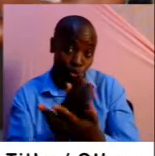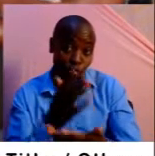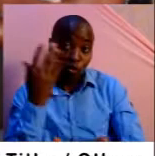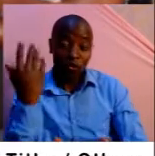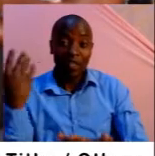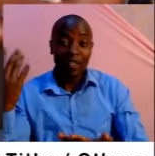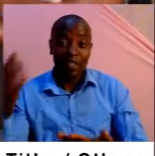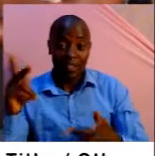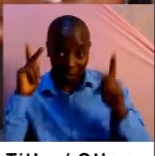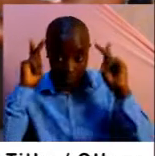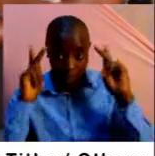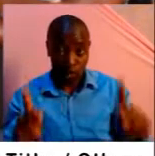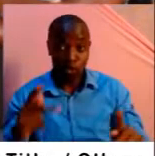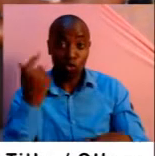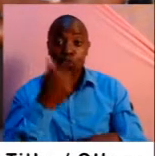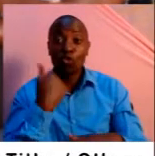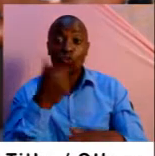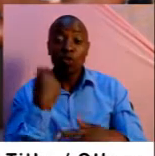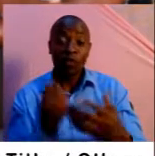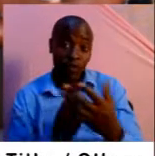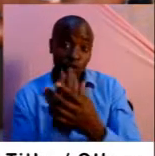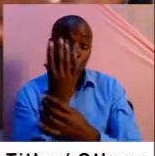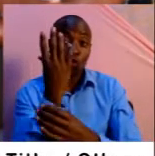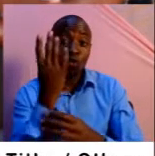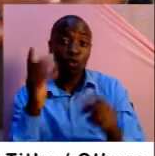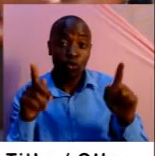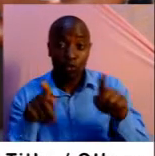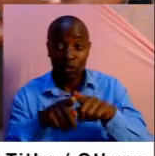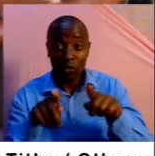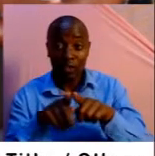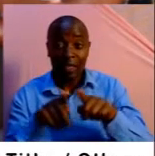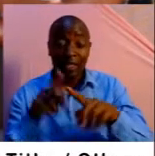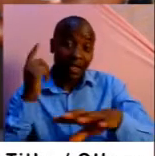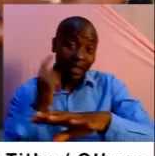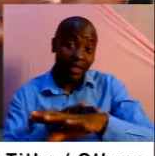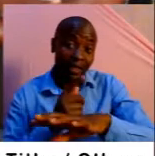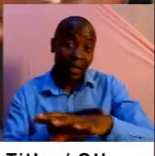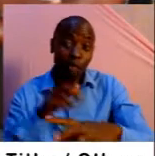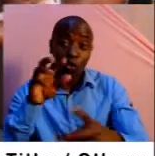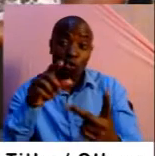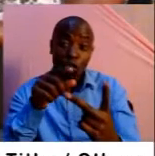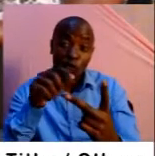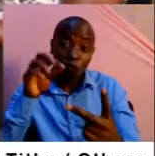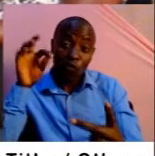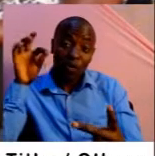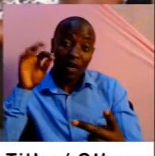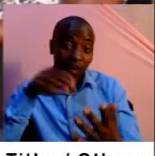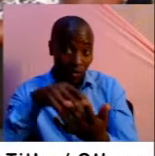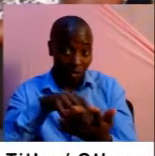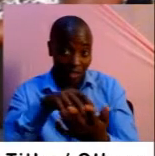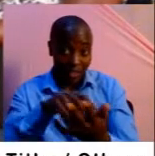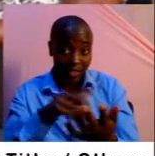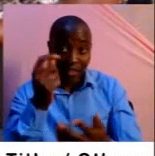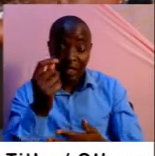is a person who has very difficult. The moment you find weakness in them, or